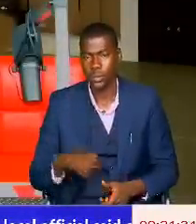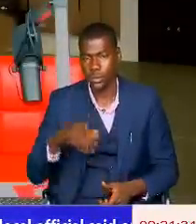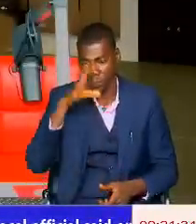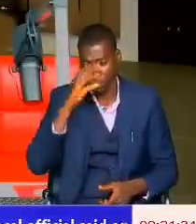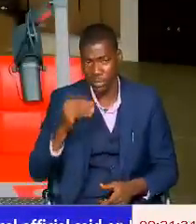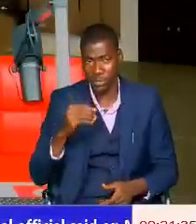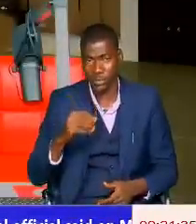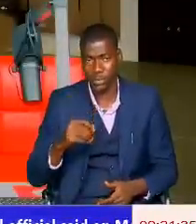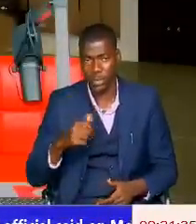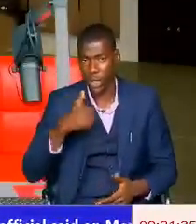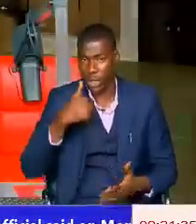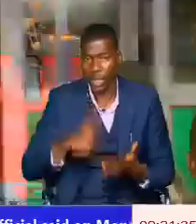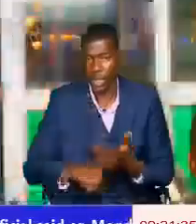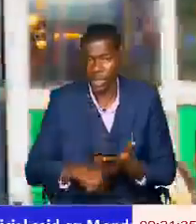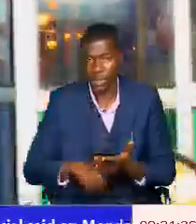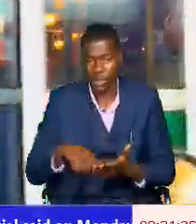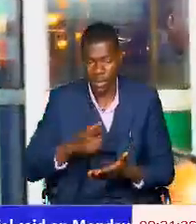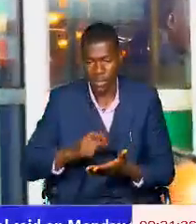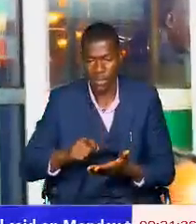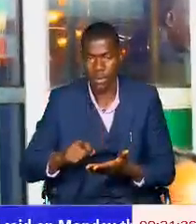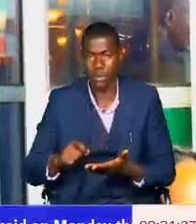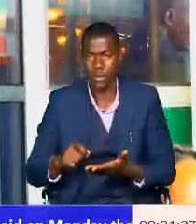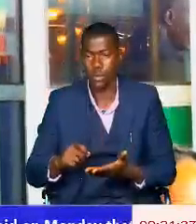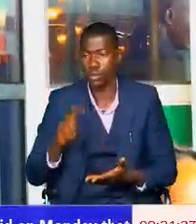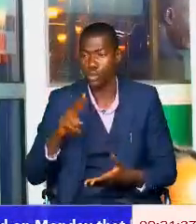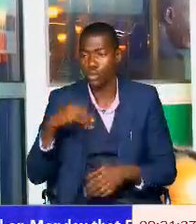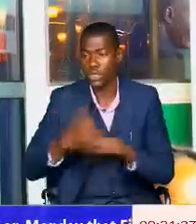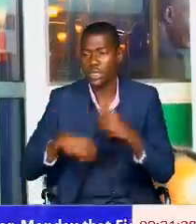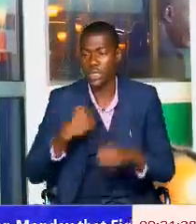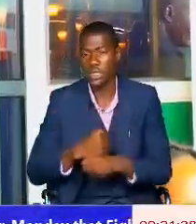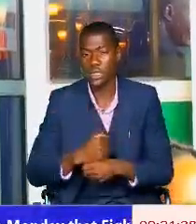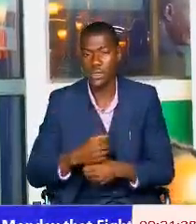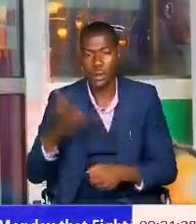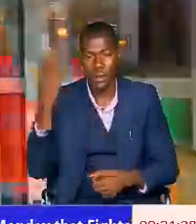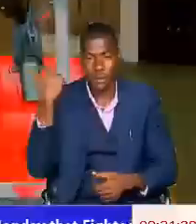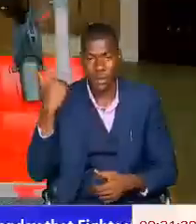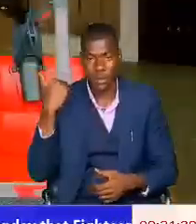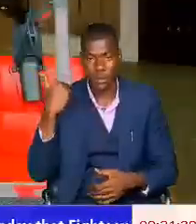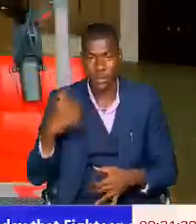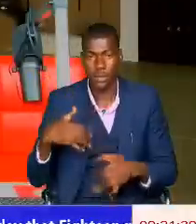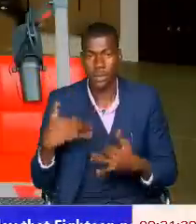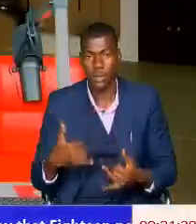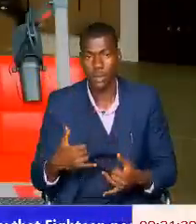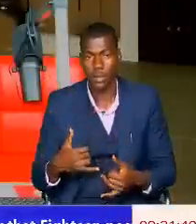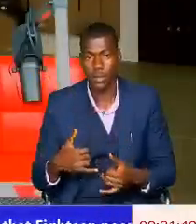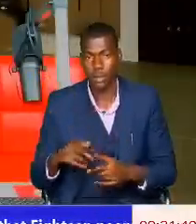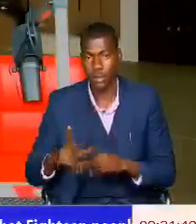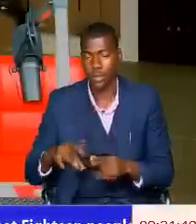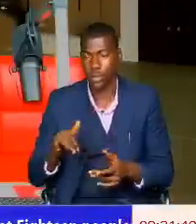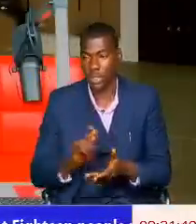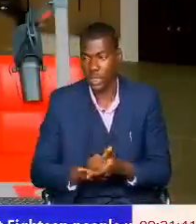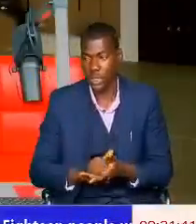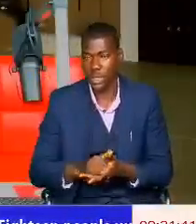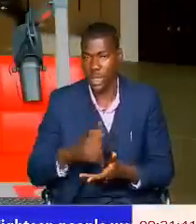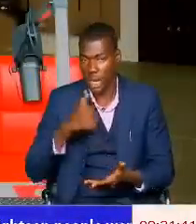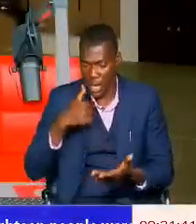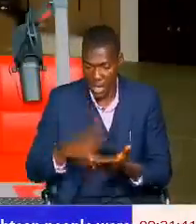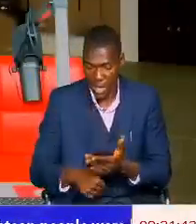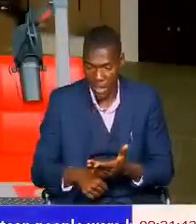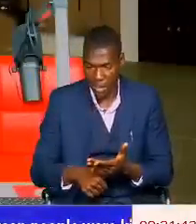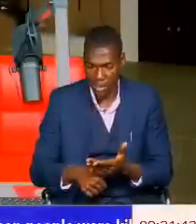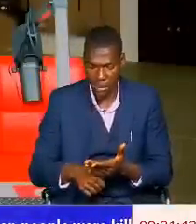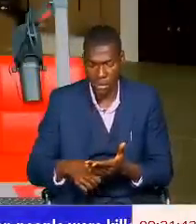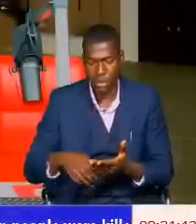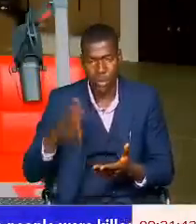writing letter 2 years ago. Now the people where they in charge of letters, then they sort out